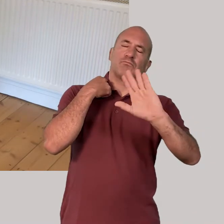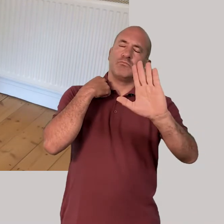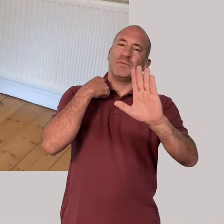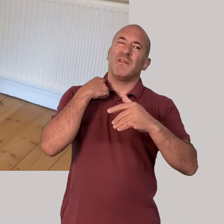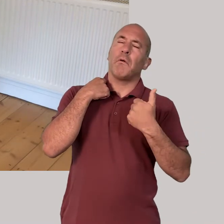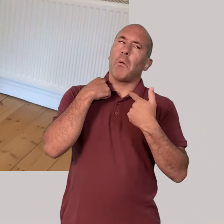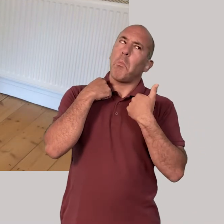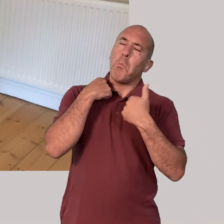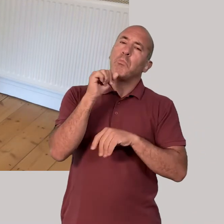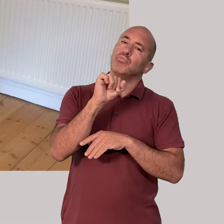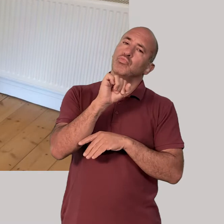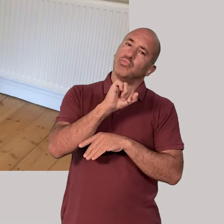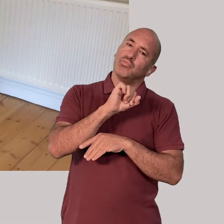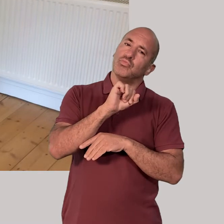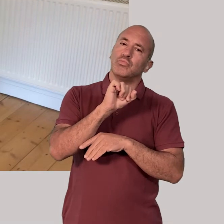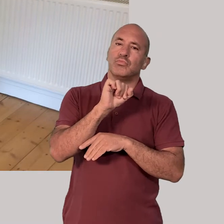comfortable in the neck.